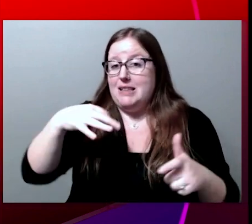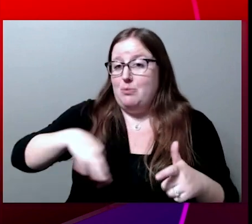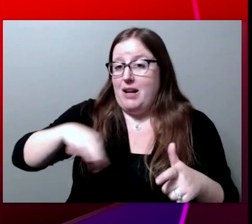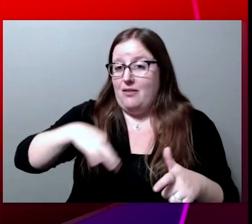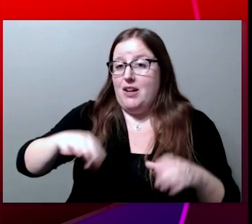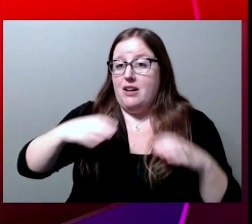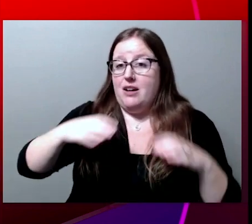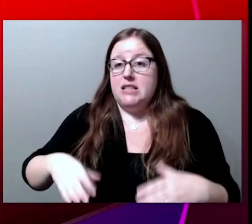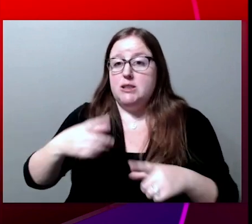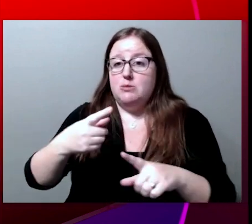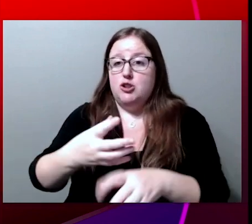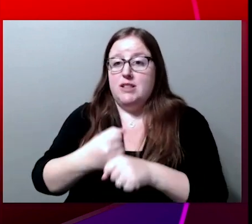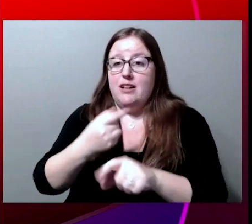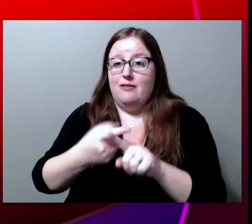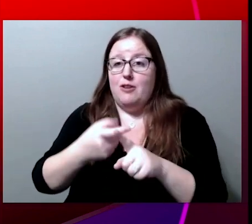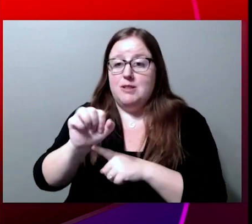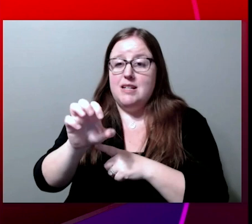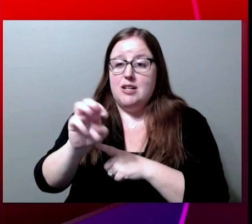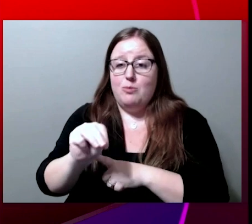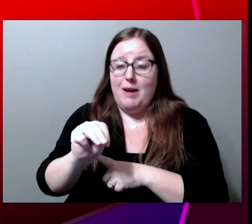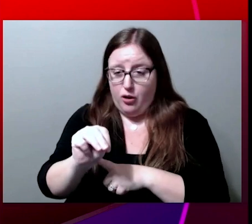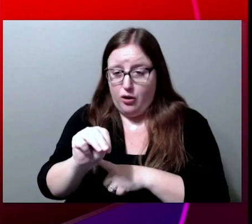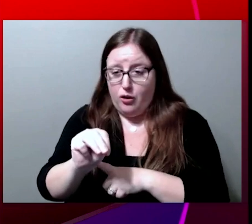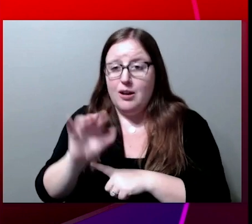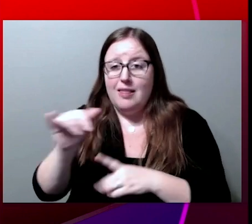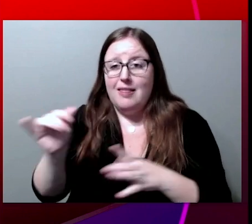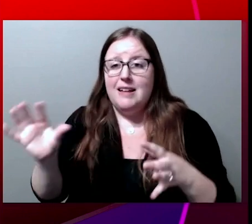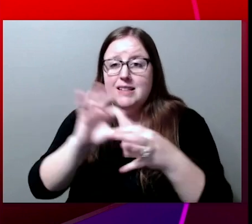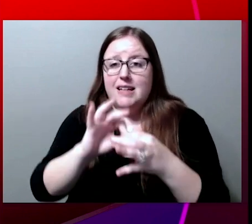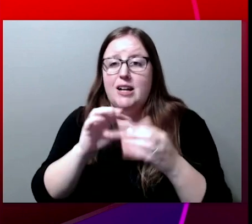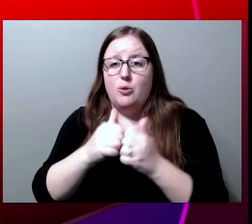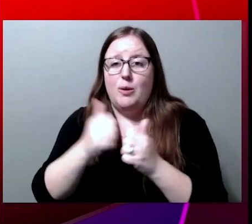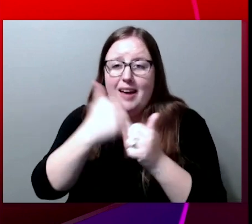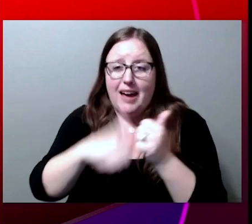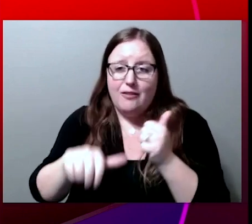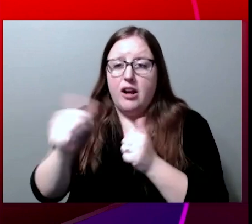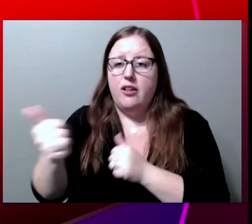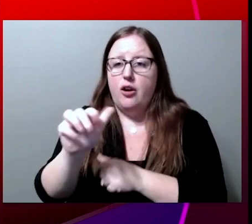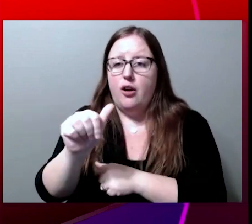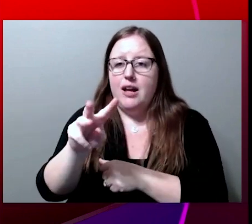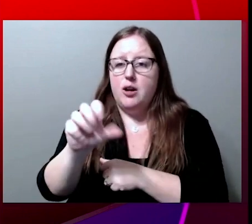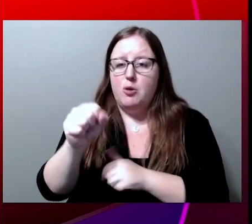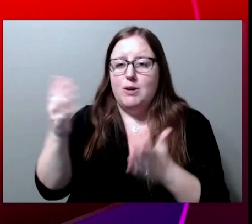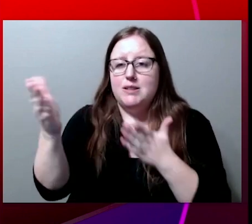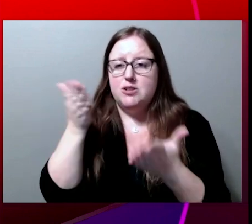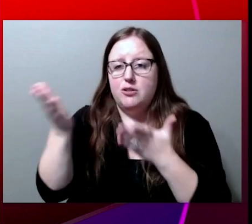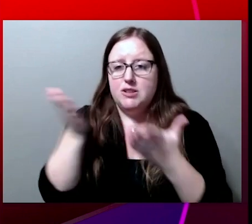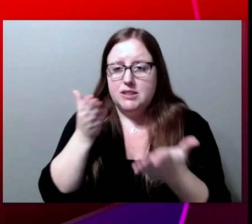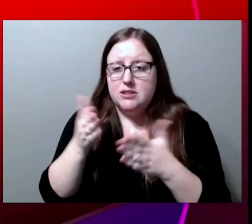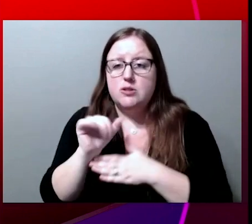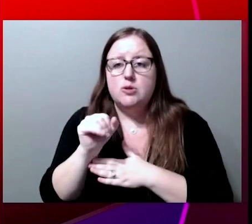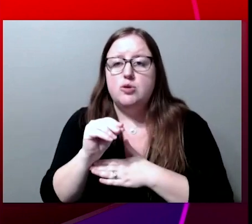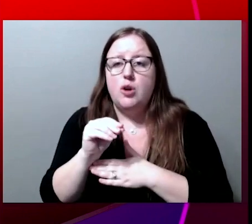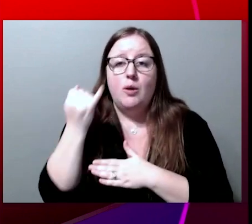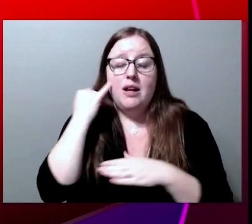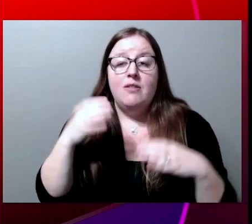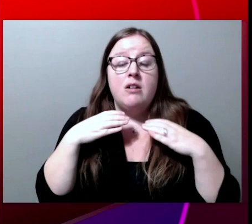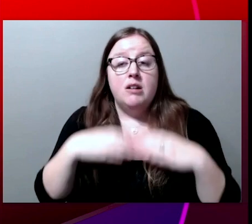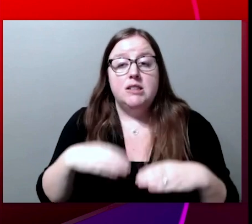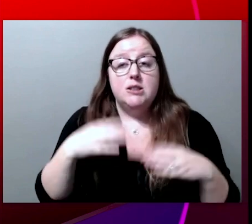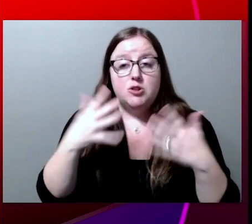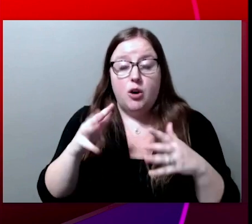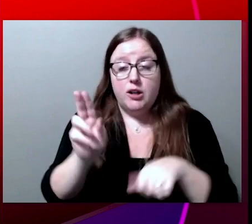get out of SageMaker is the fact that it is connected with every other AWS services. So if a customer is already